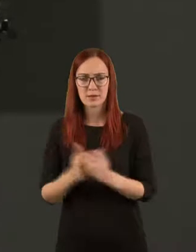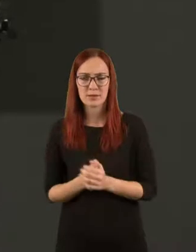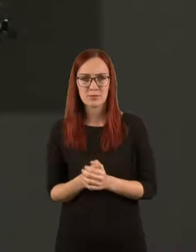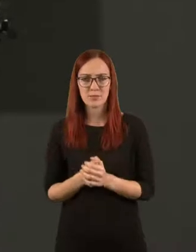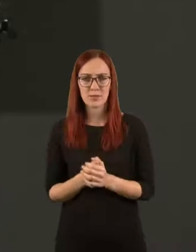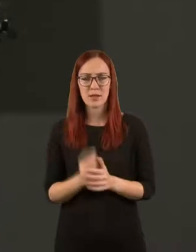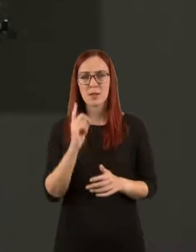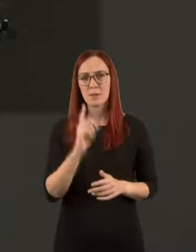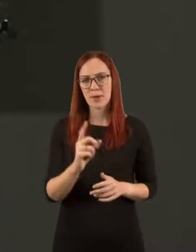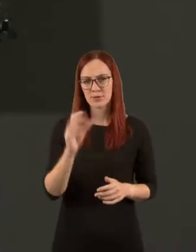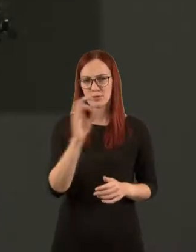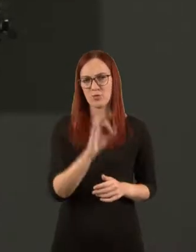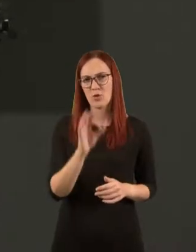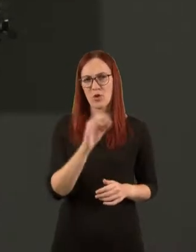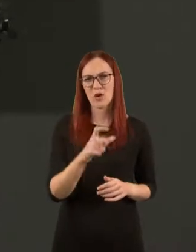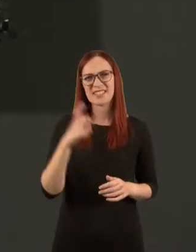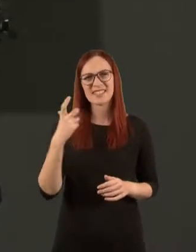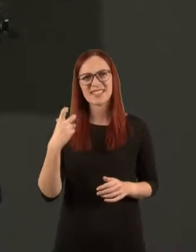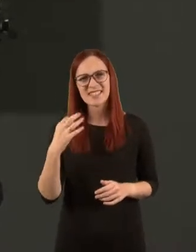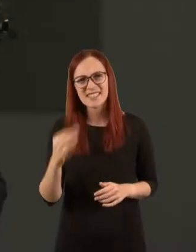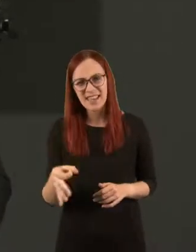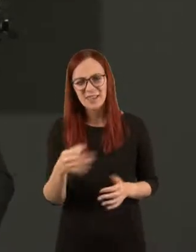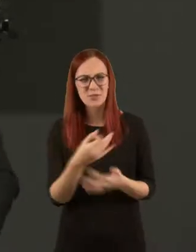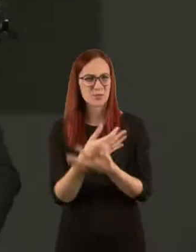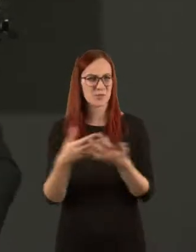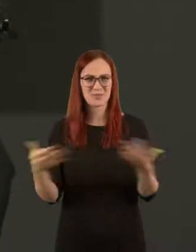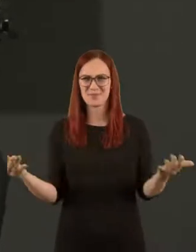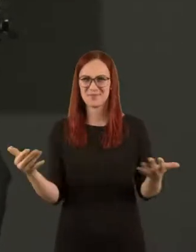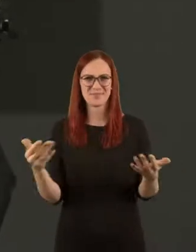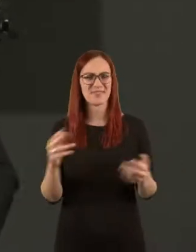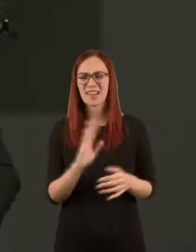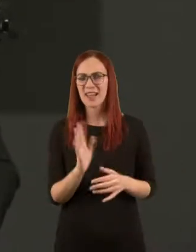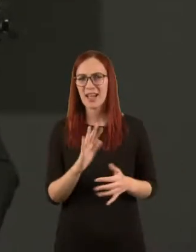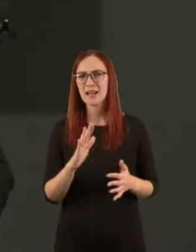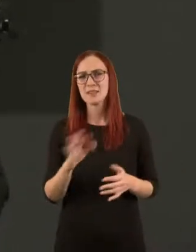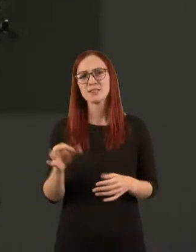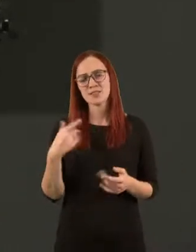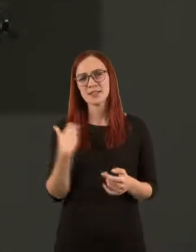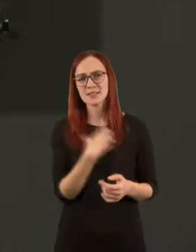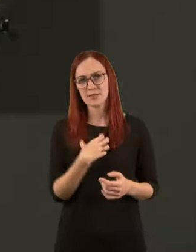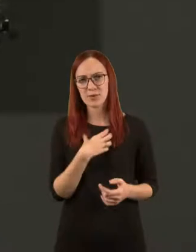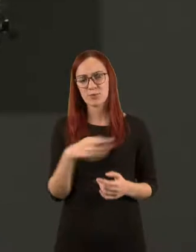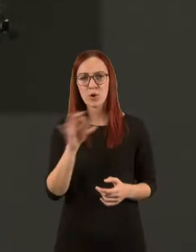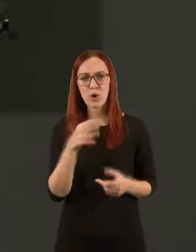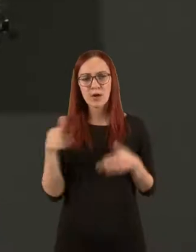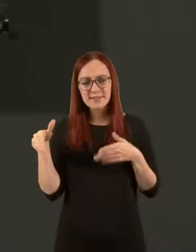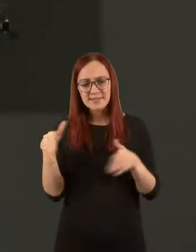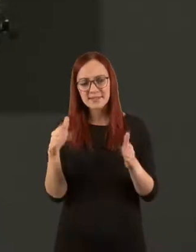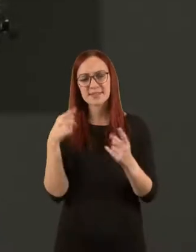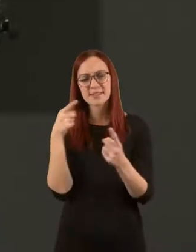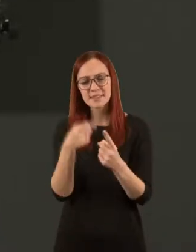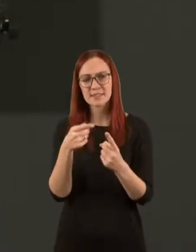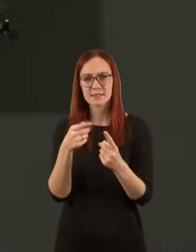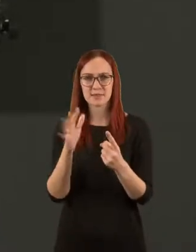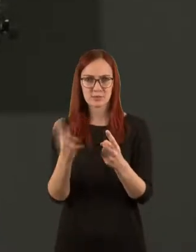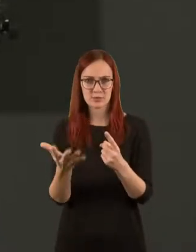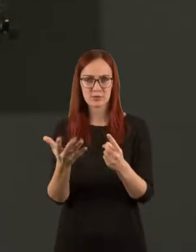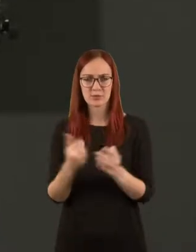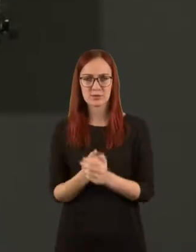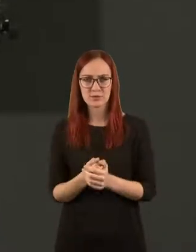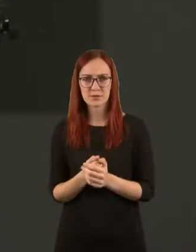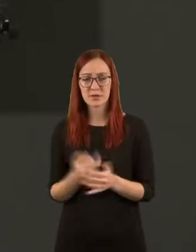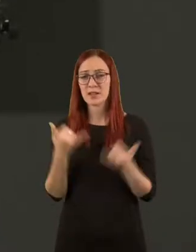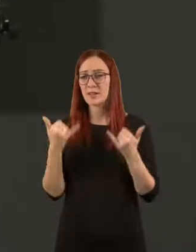adjust our taxes. I don't think we should be discussing now about price increases